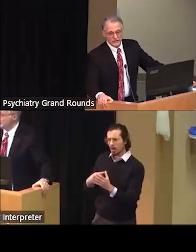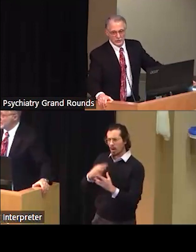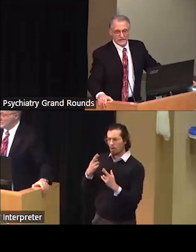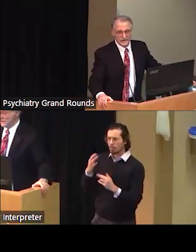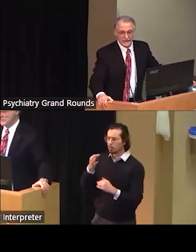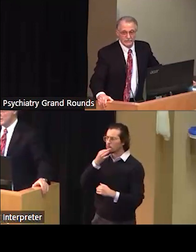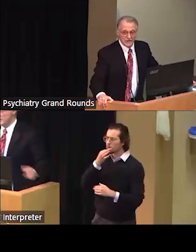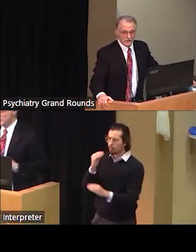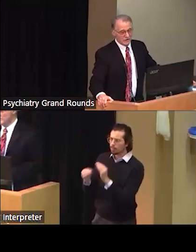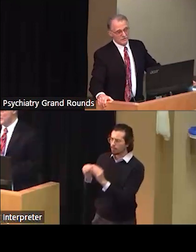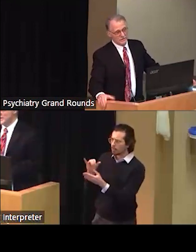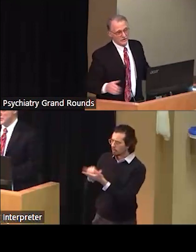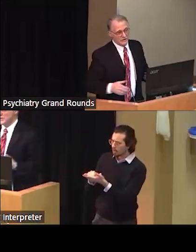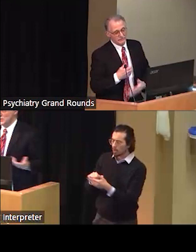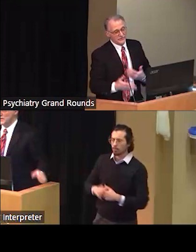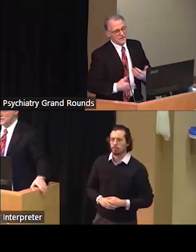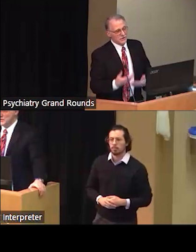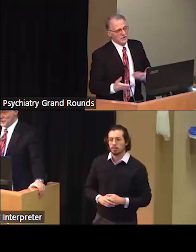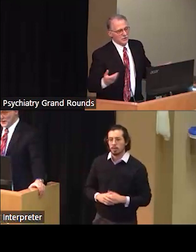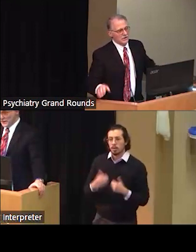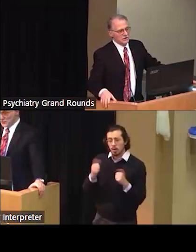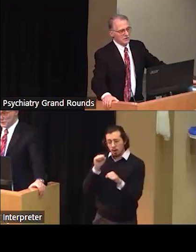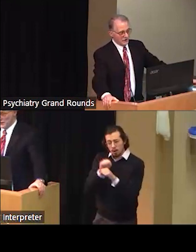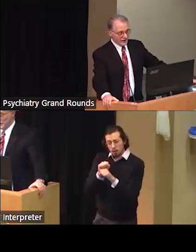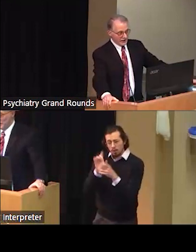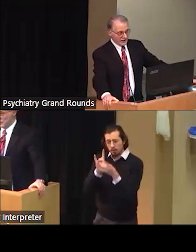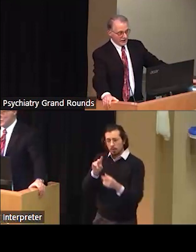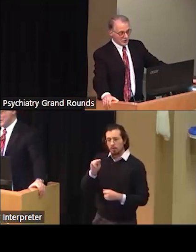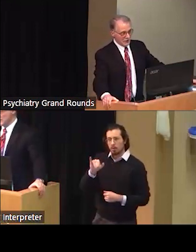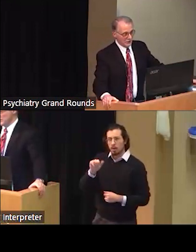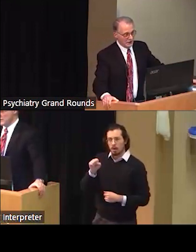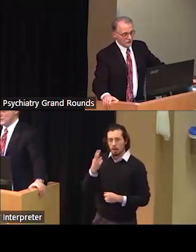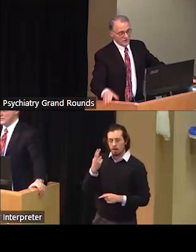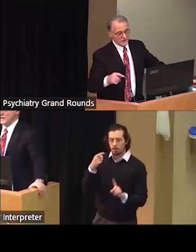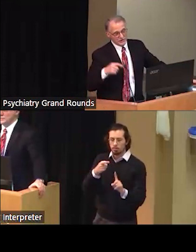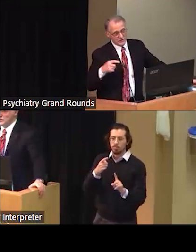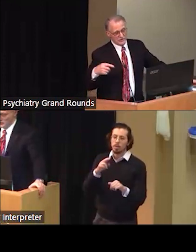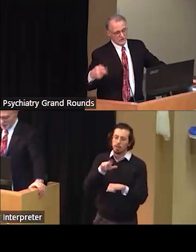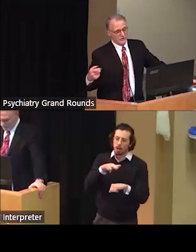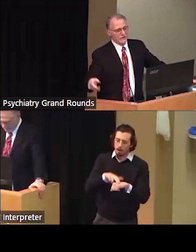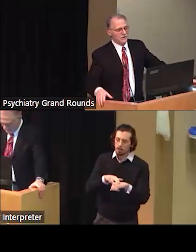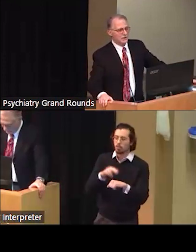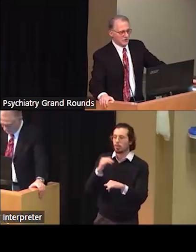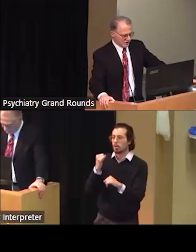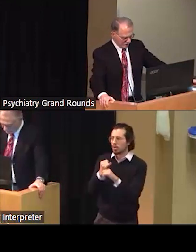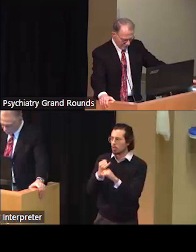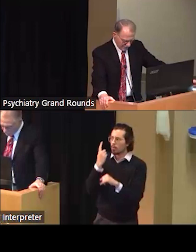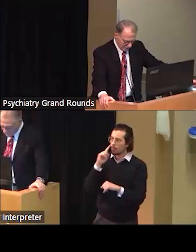some point correct that. I've already tried to work a little bit with NIOSH about that, which is the National Institute for